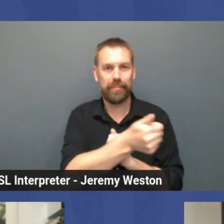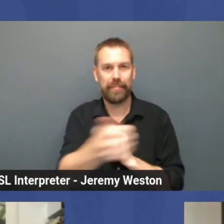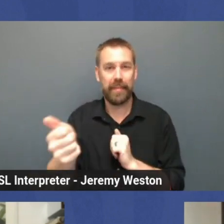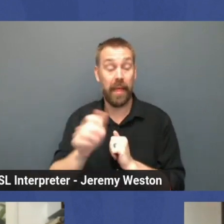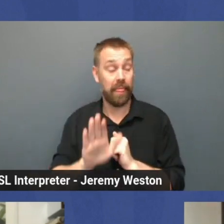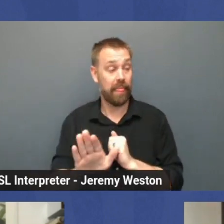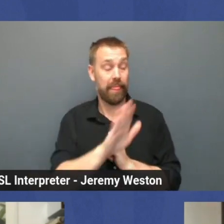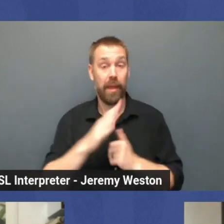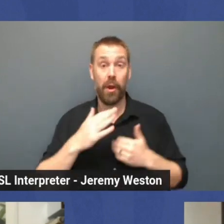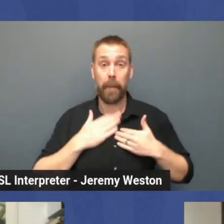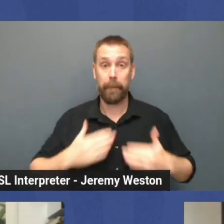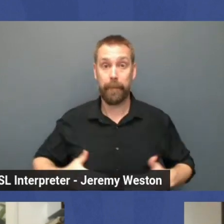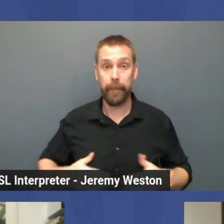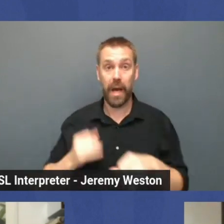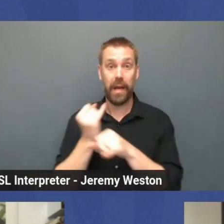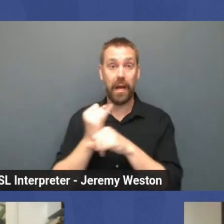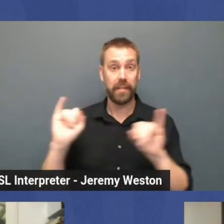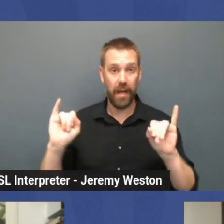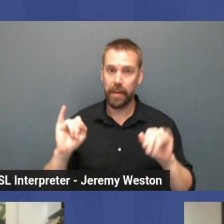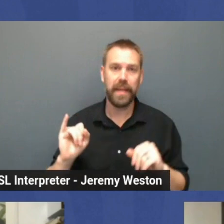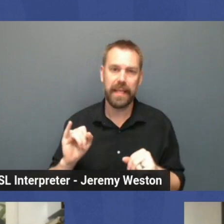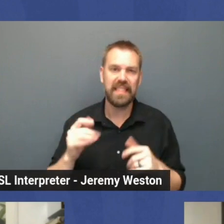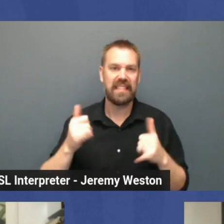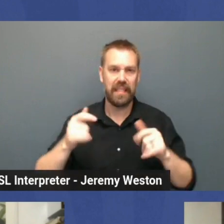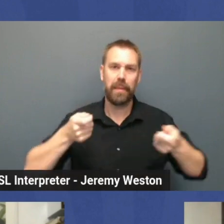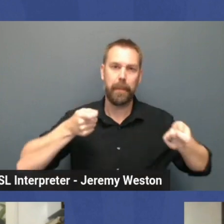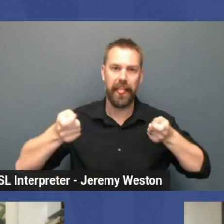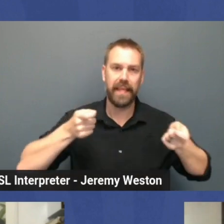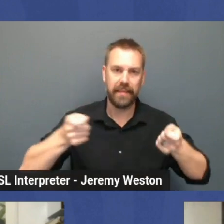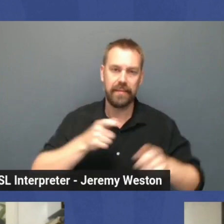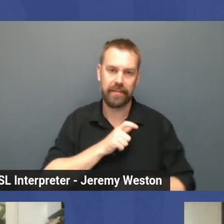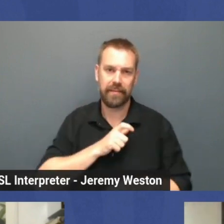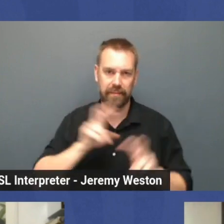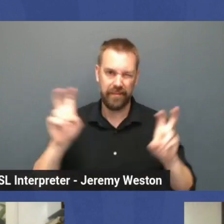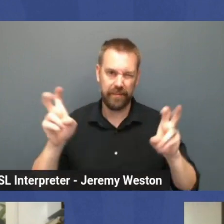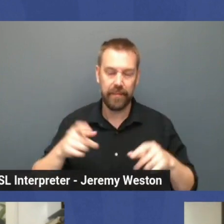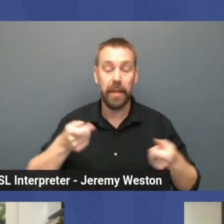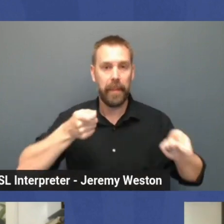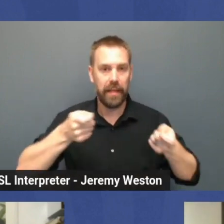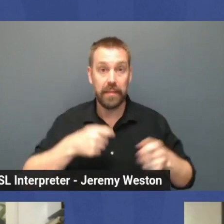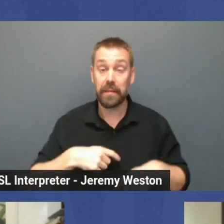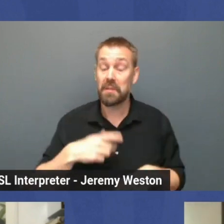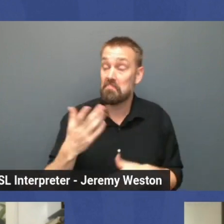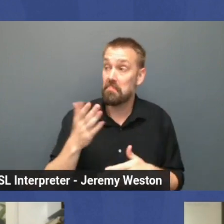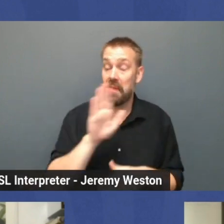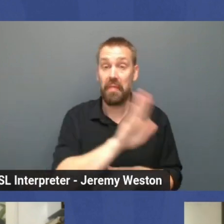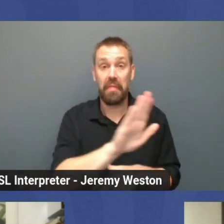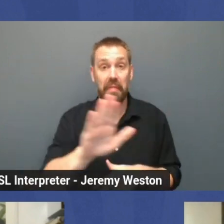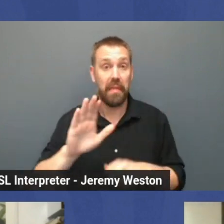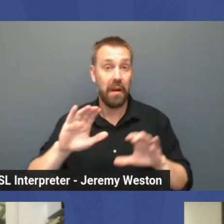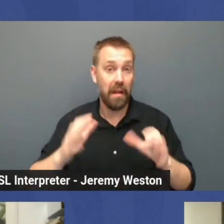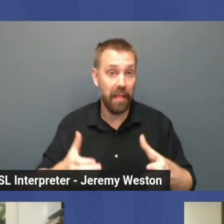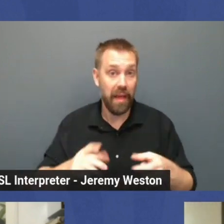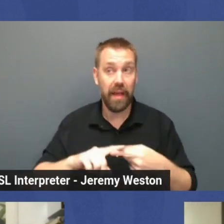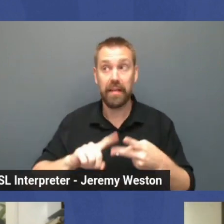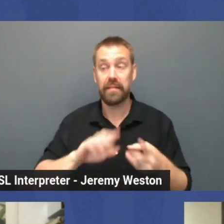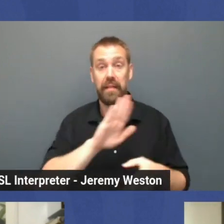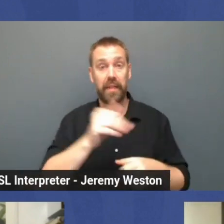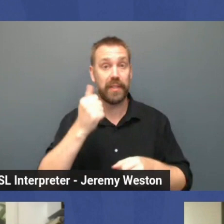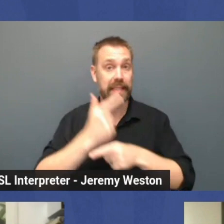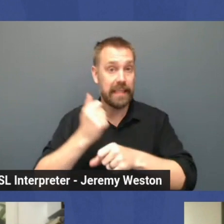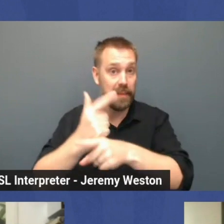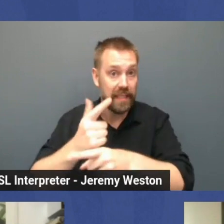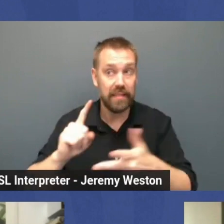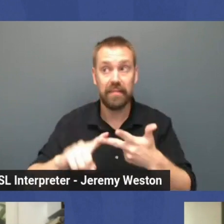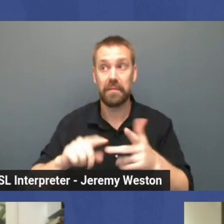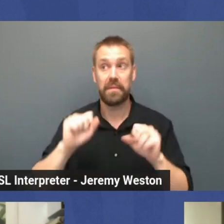to be policed by the classes they're in, by some of their siblings, by society at large. But again, I would say that